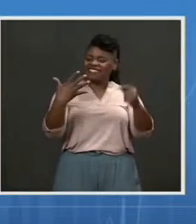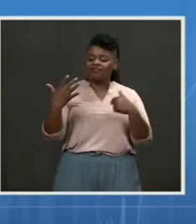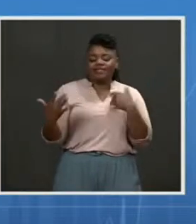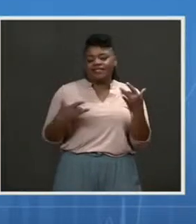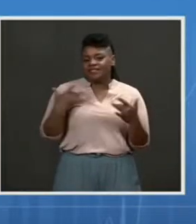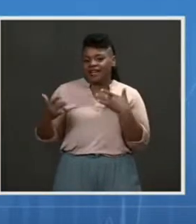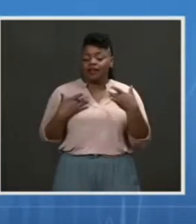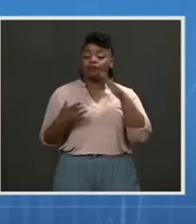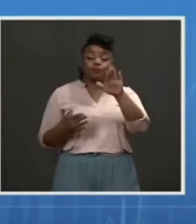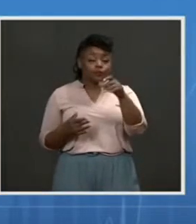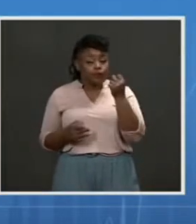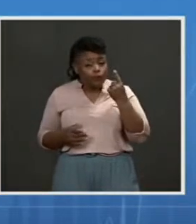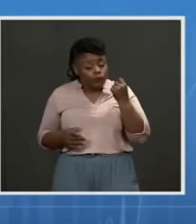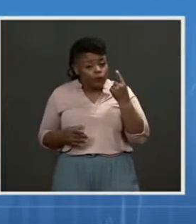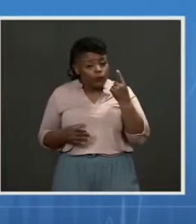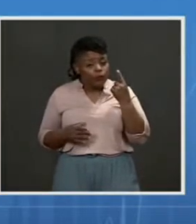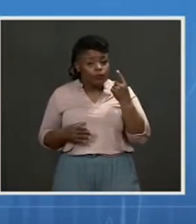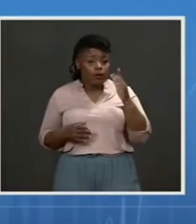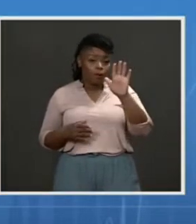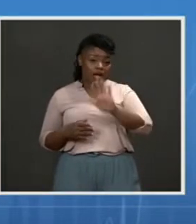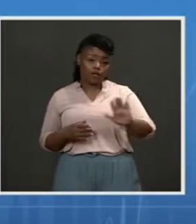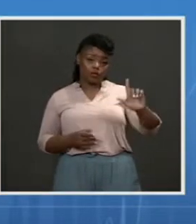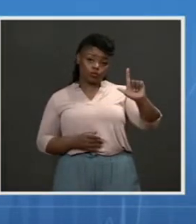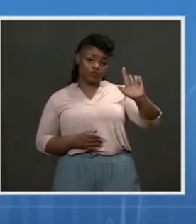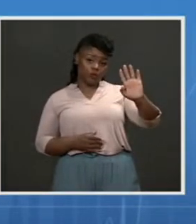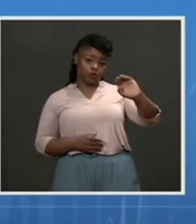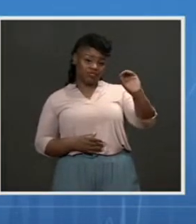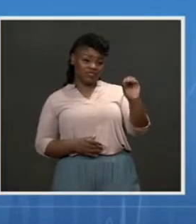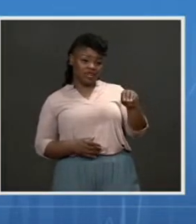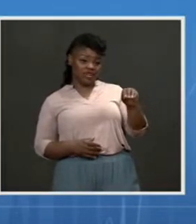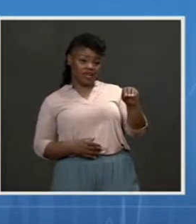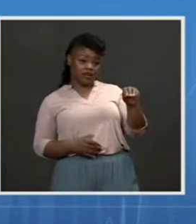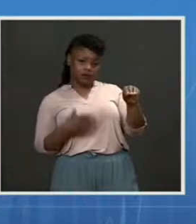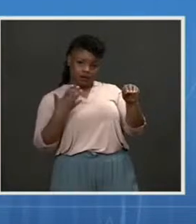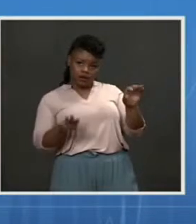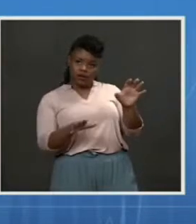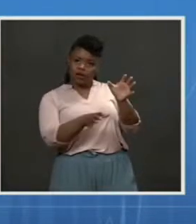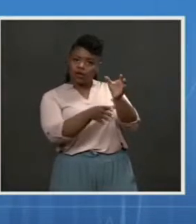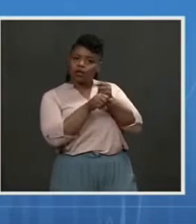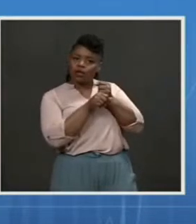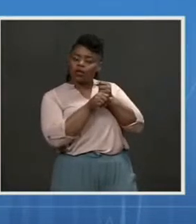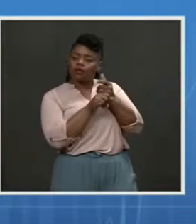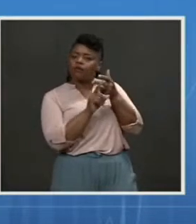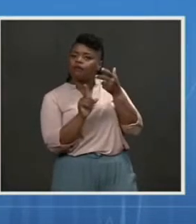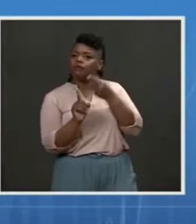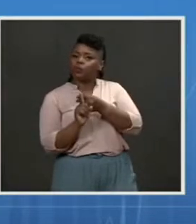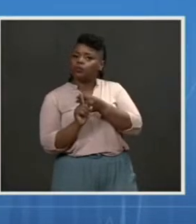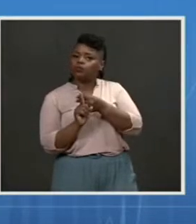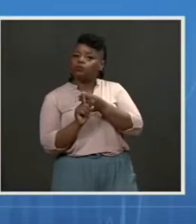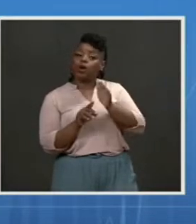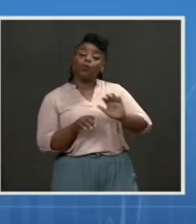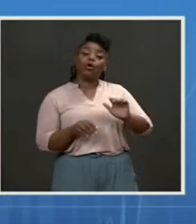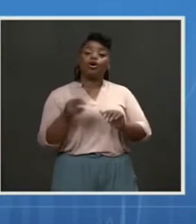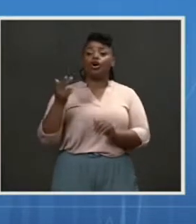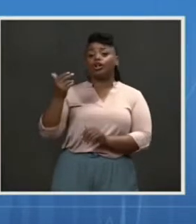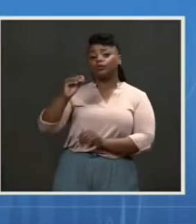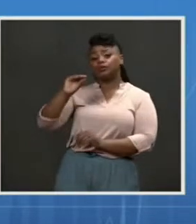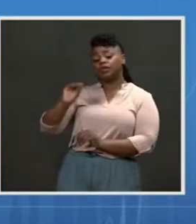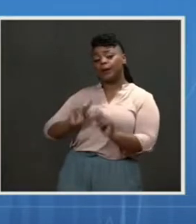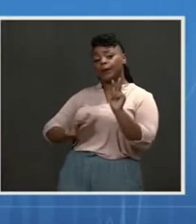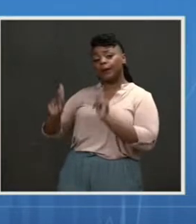know about 24 percent of the population who has received that has received one dose and about 13 of the population that is fully